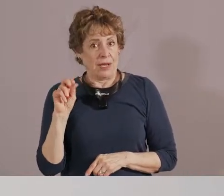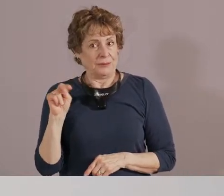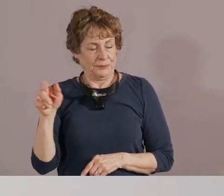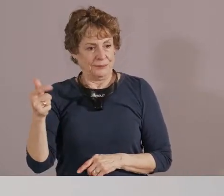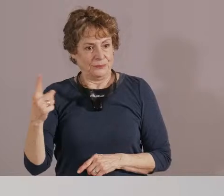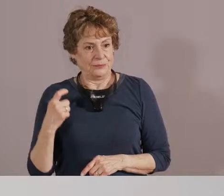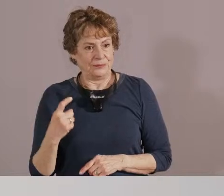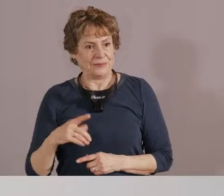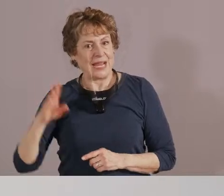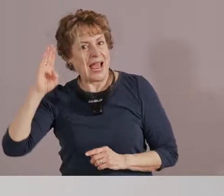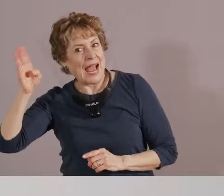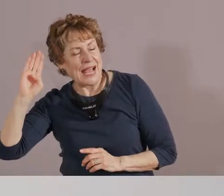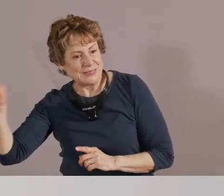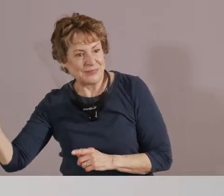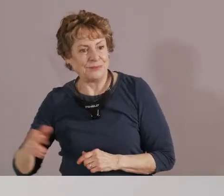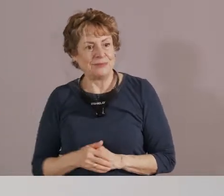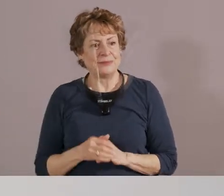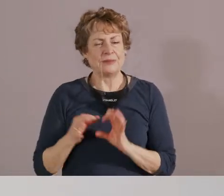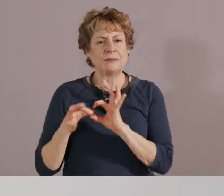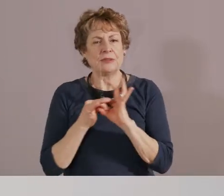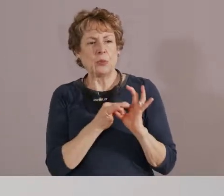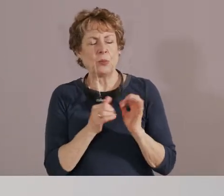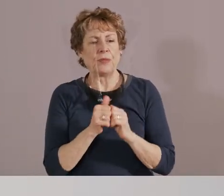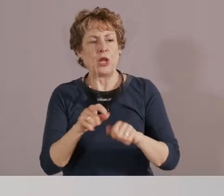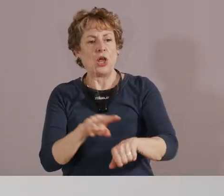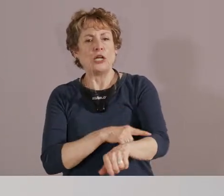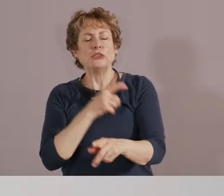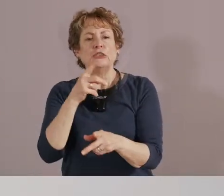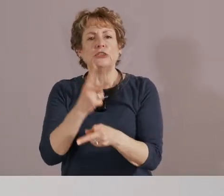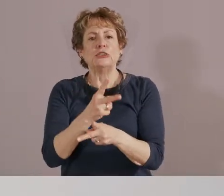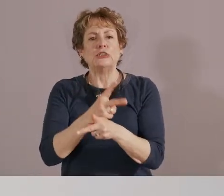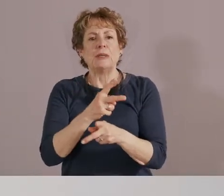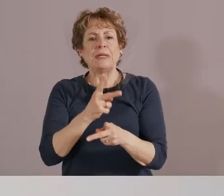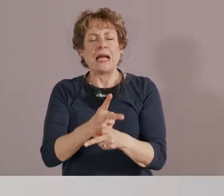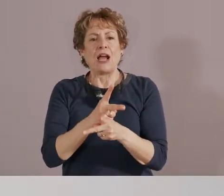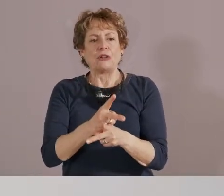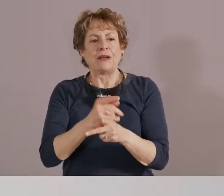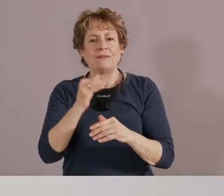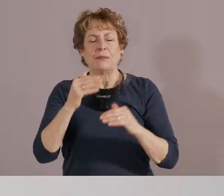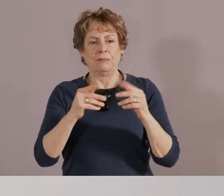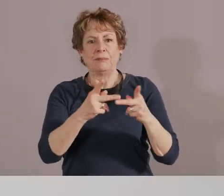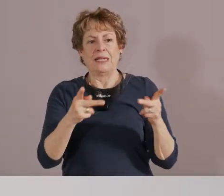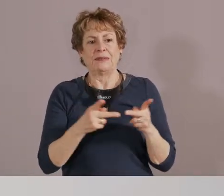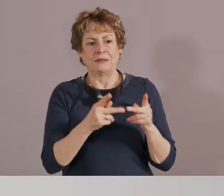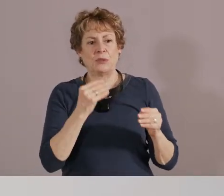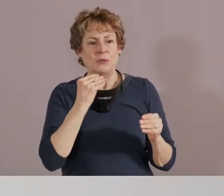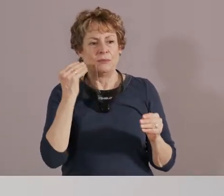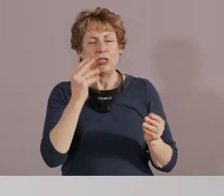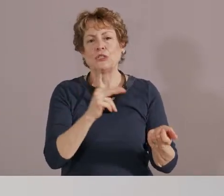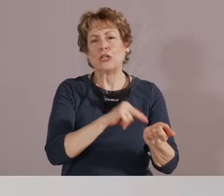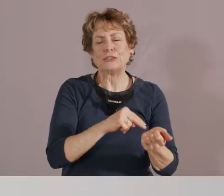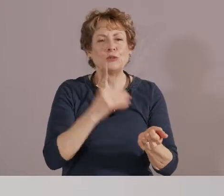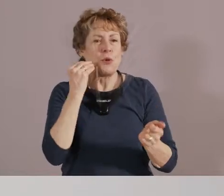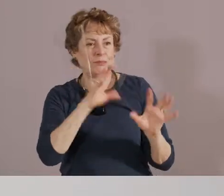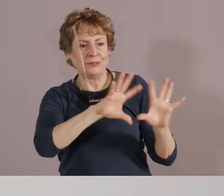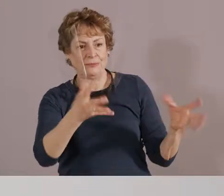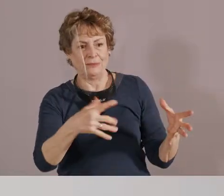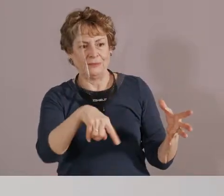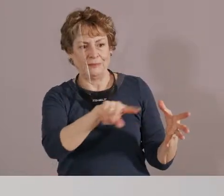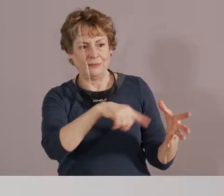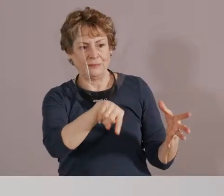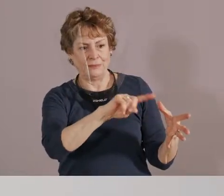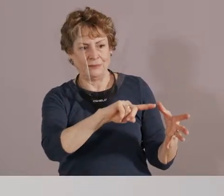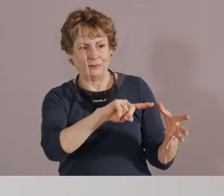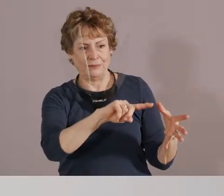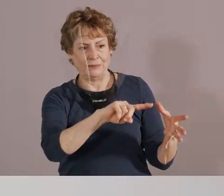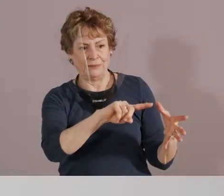of questioning with long-term care facilities and assisted living homes, we're told by CVS that obviously what you were saying,